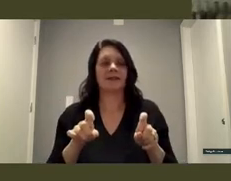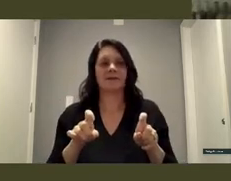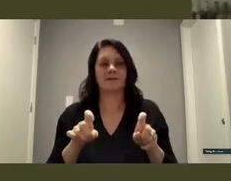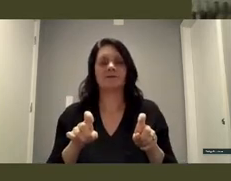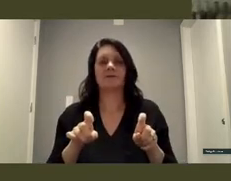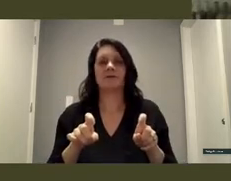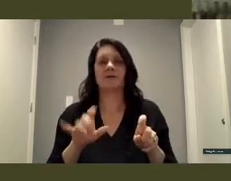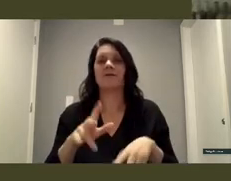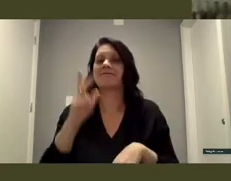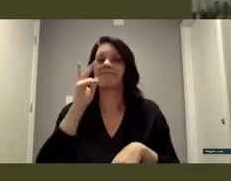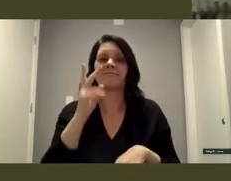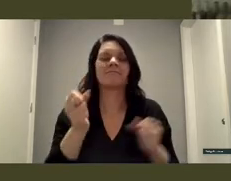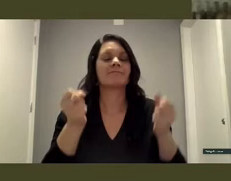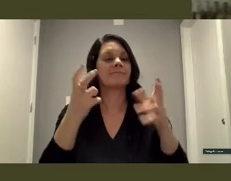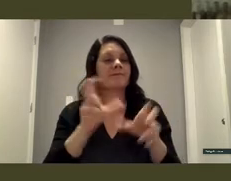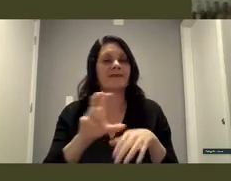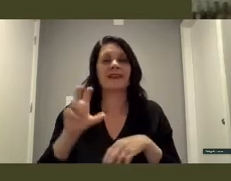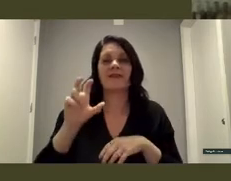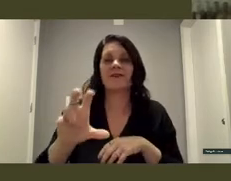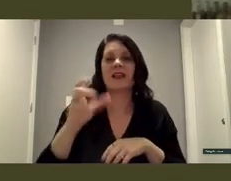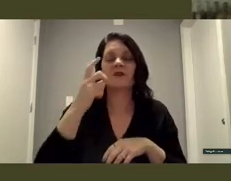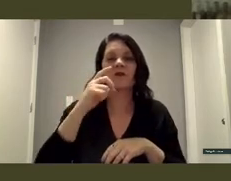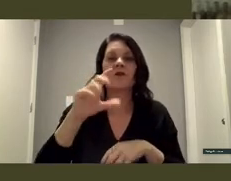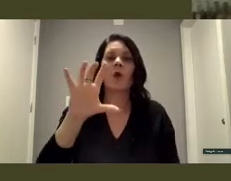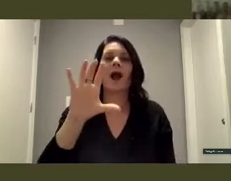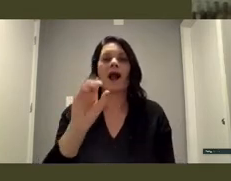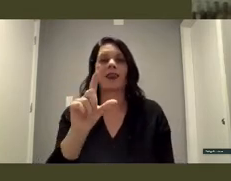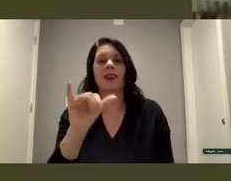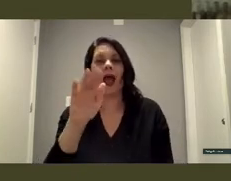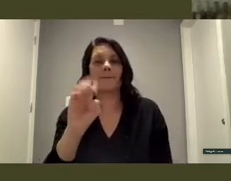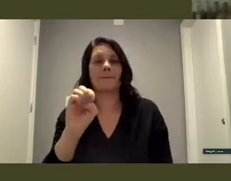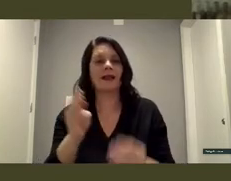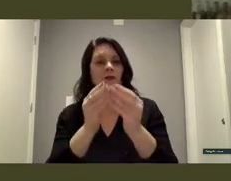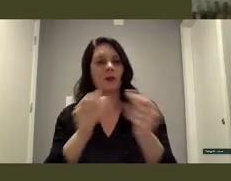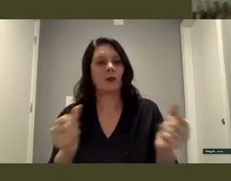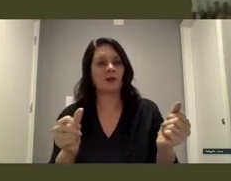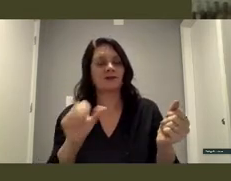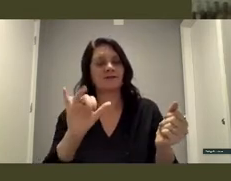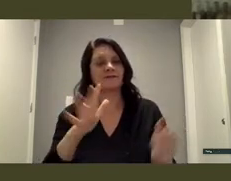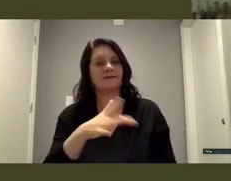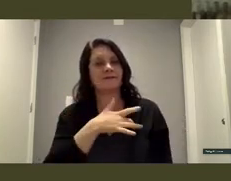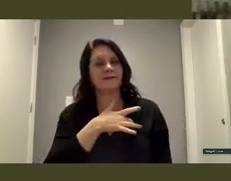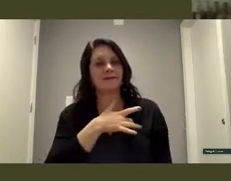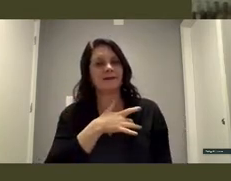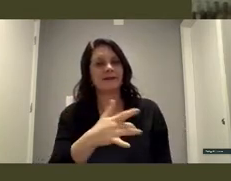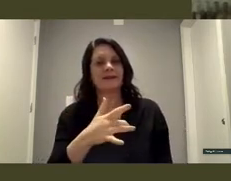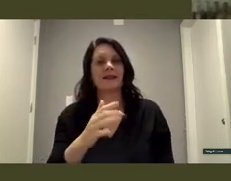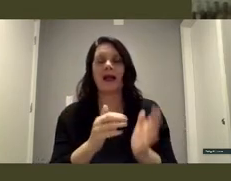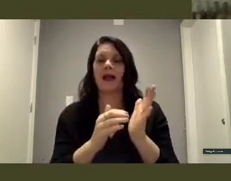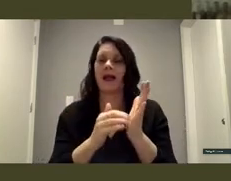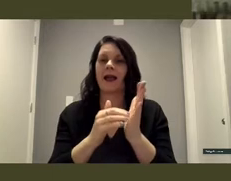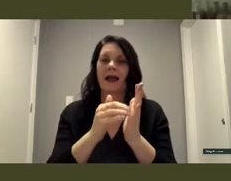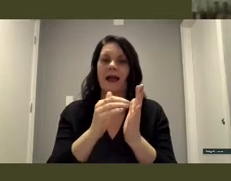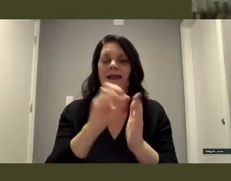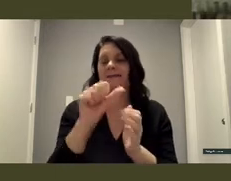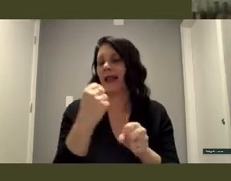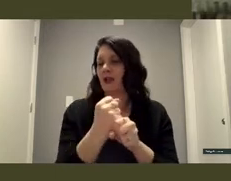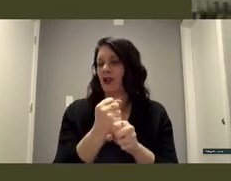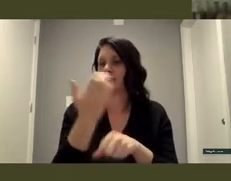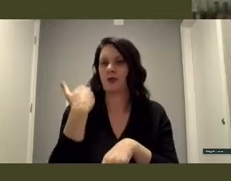and invest in the climate solutions, which tended to be millions 20 years ago, 10 years ago,